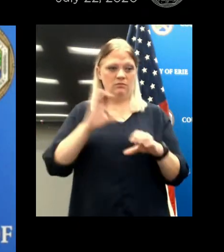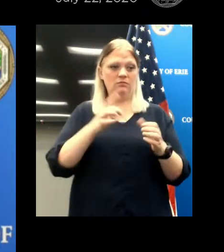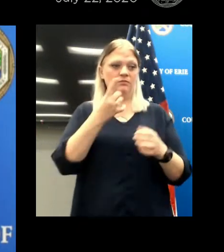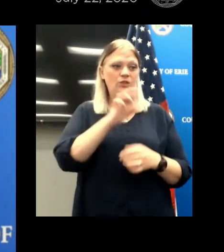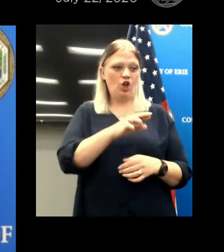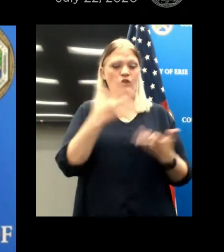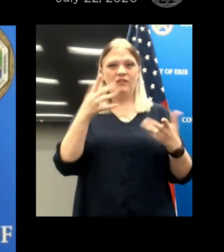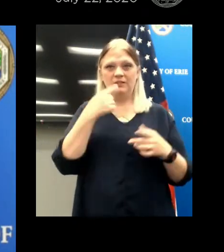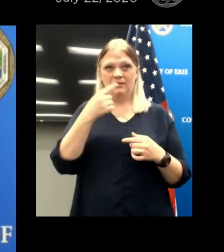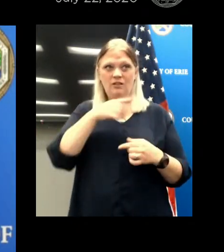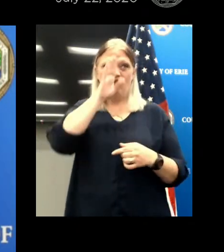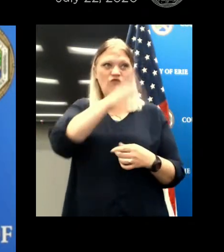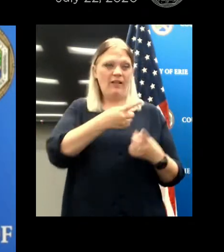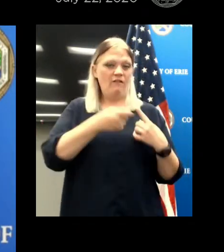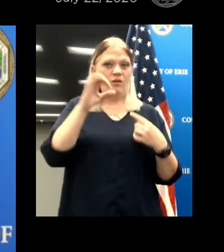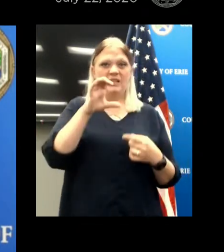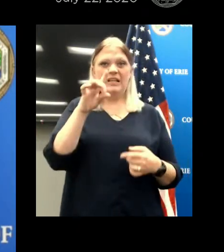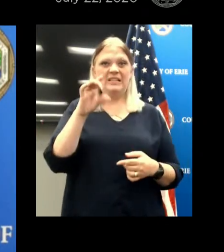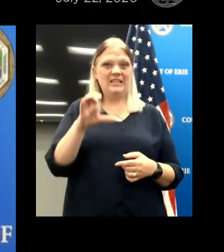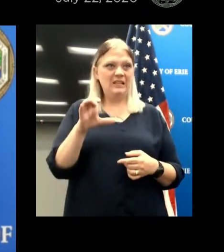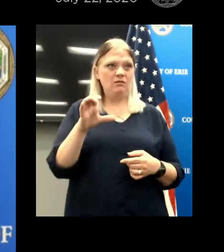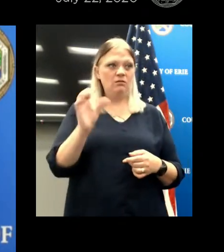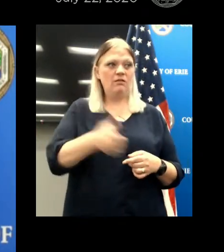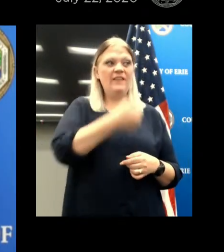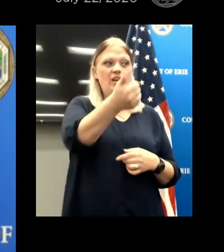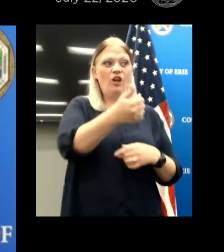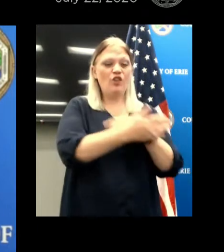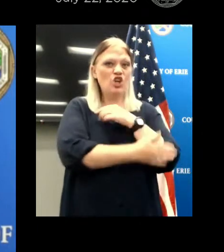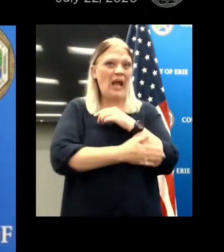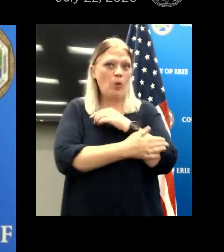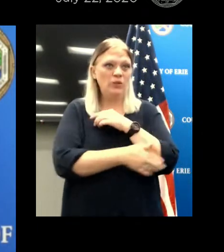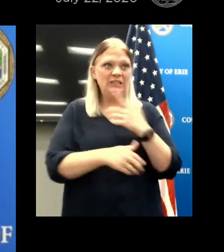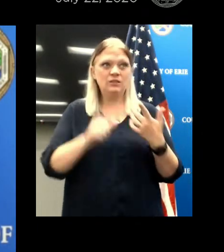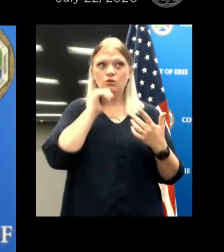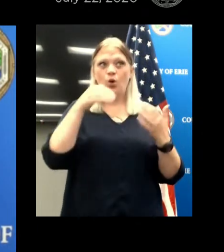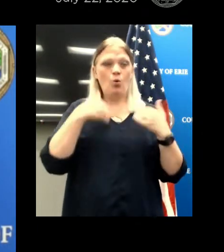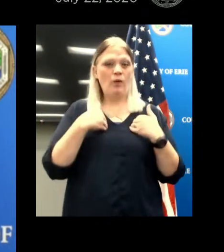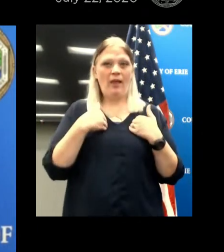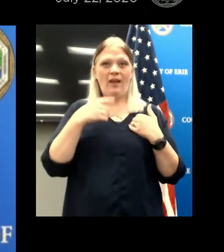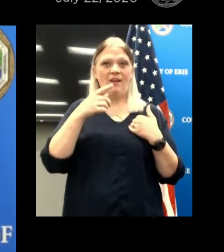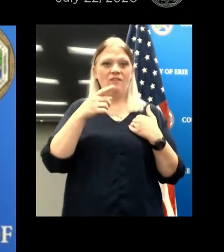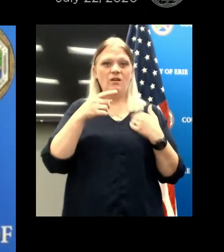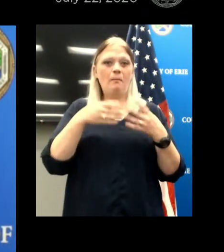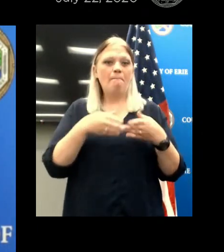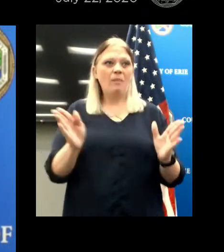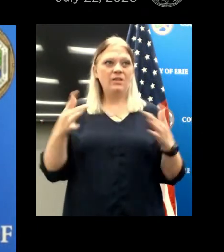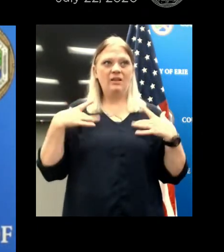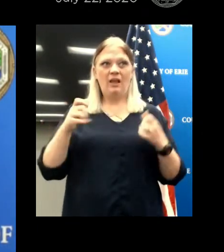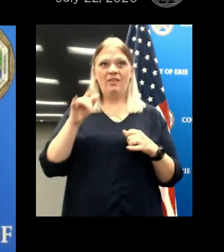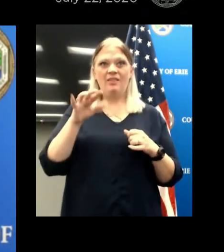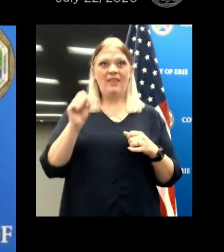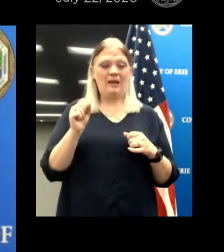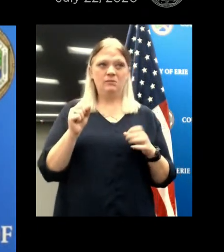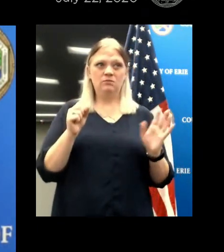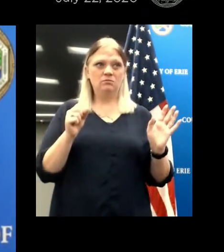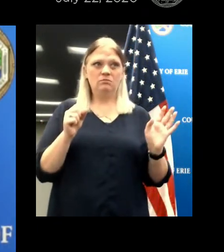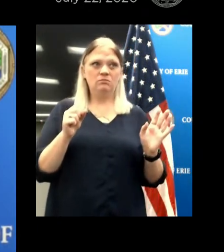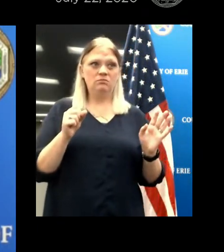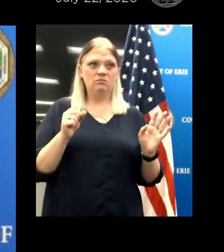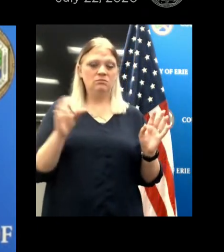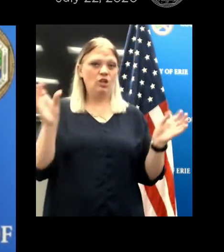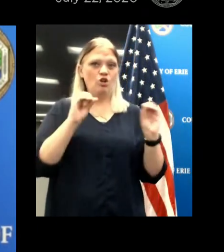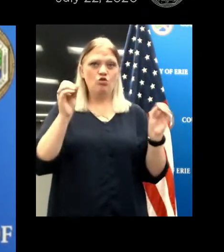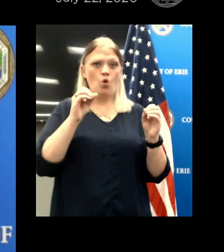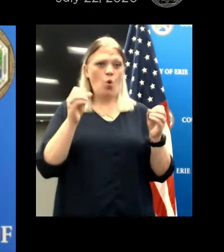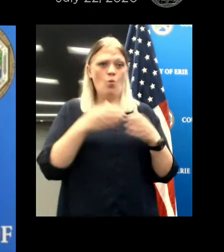and I noted, come directly from the CDC. The other counties do not have public health labs. There is not a